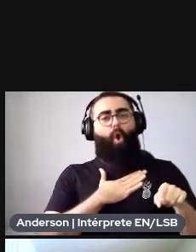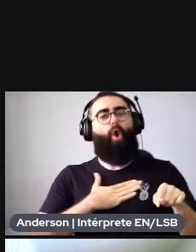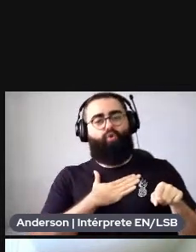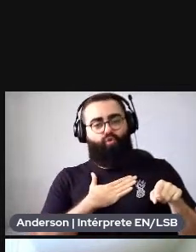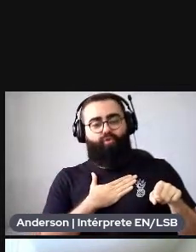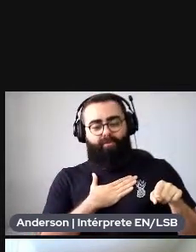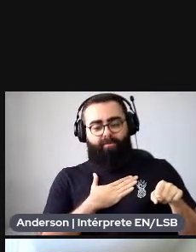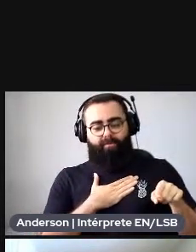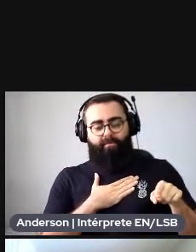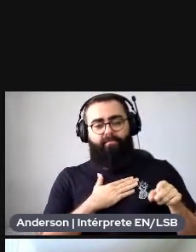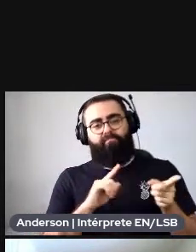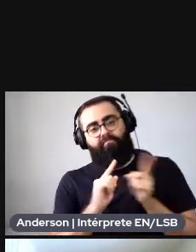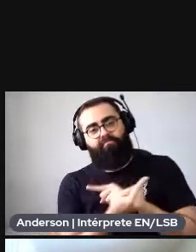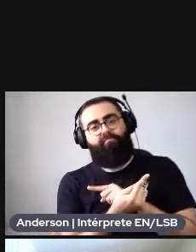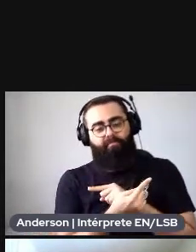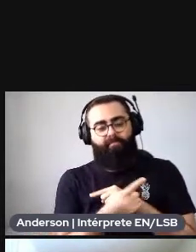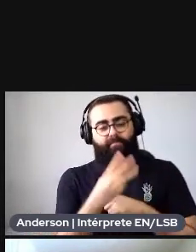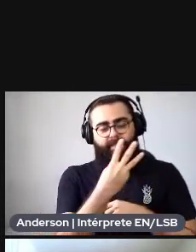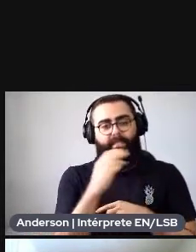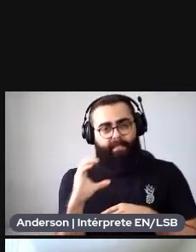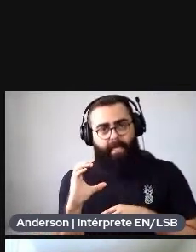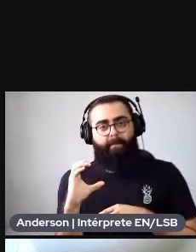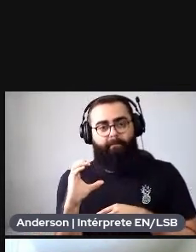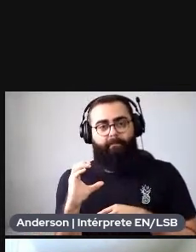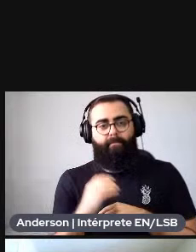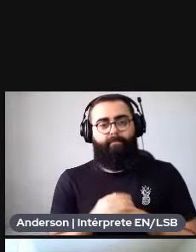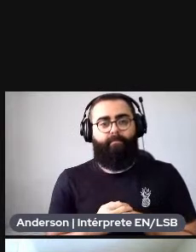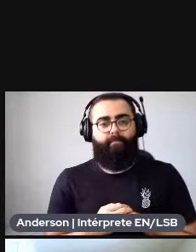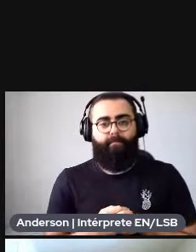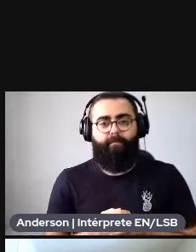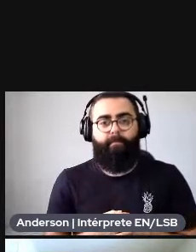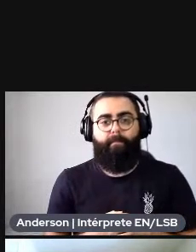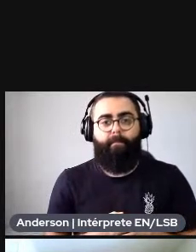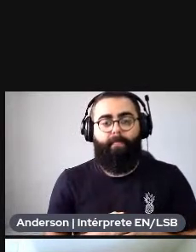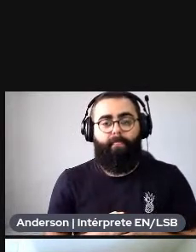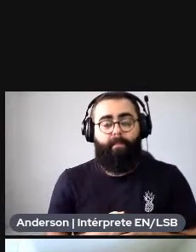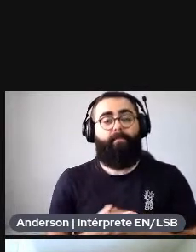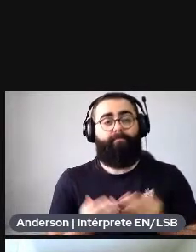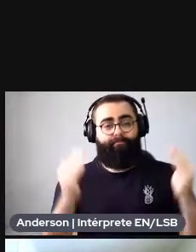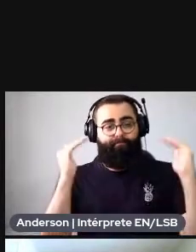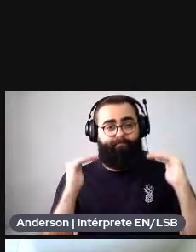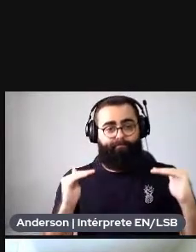lo que me gusta. Está mal así.